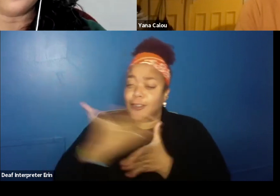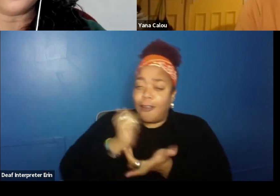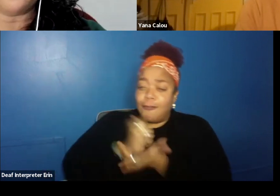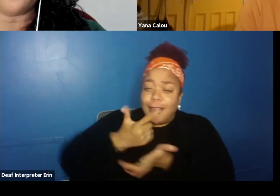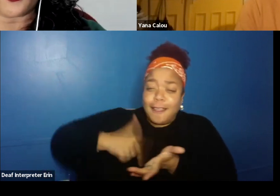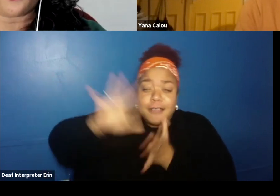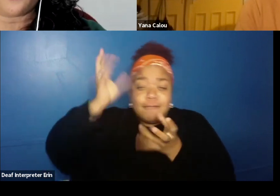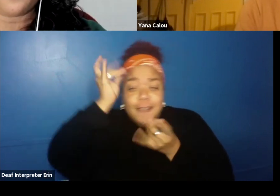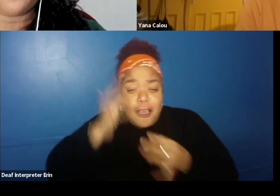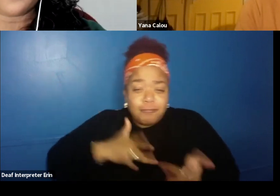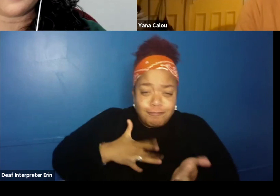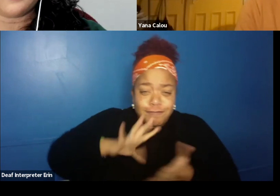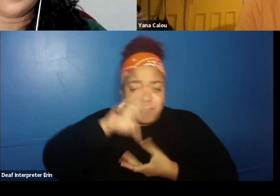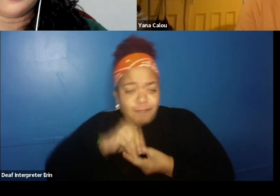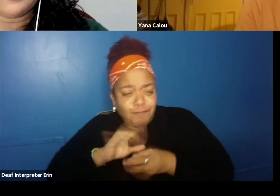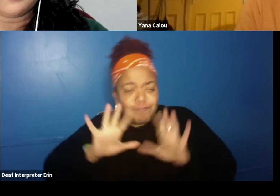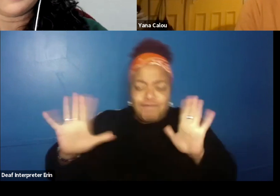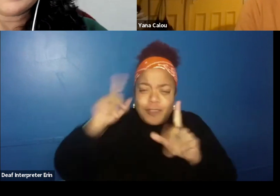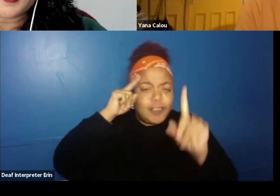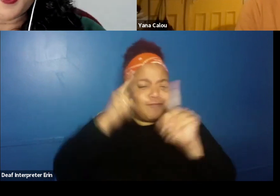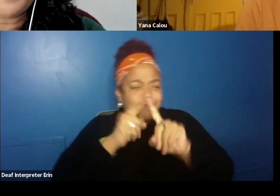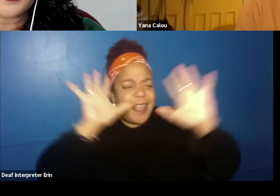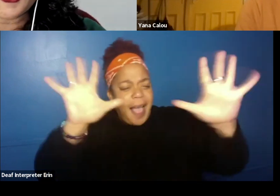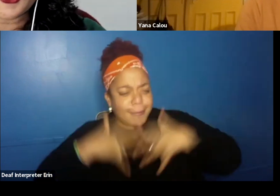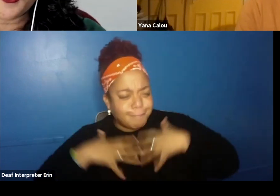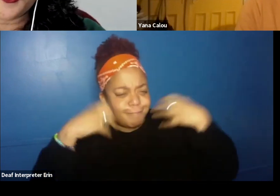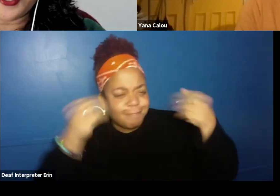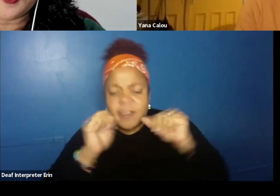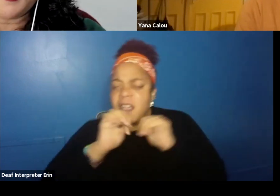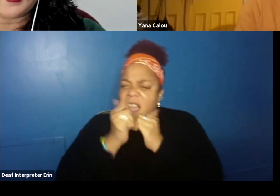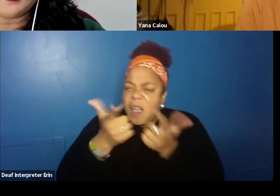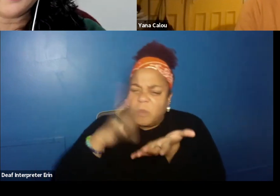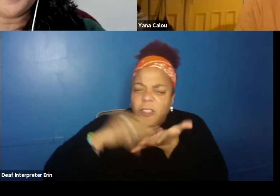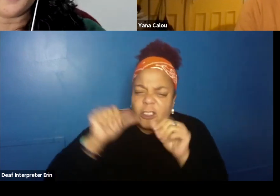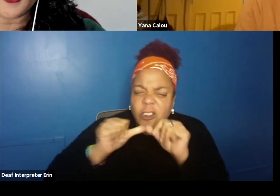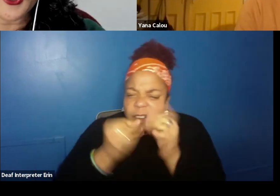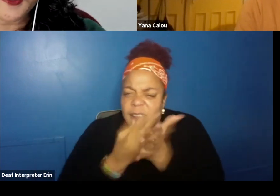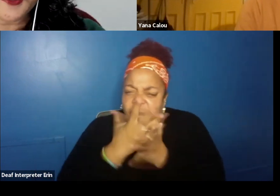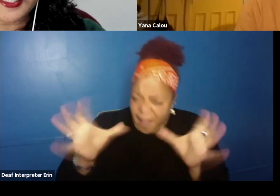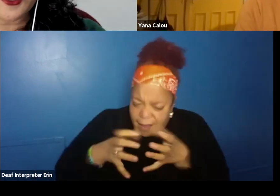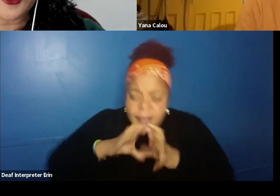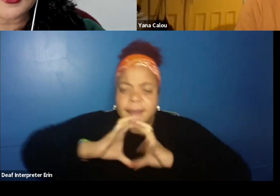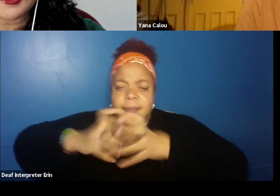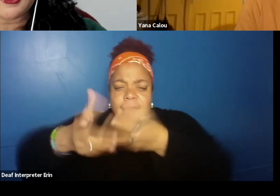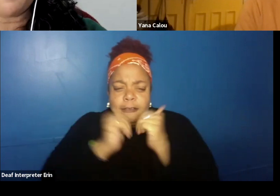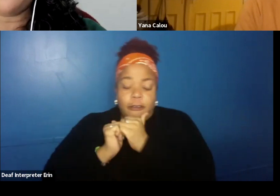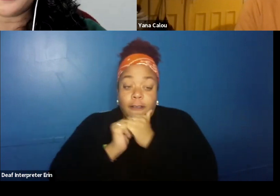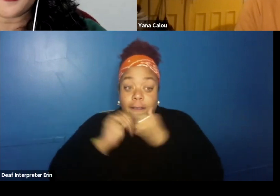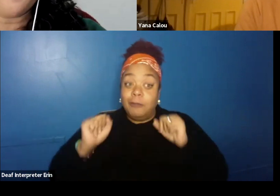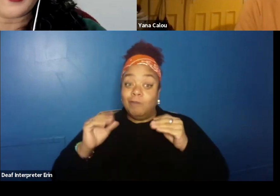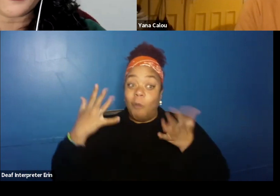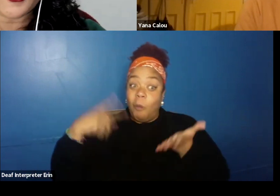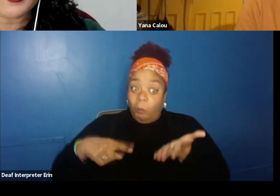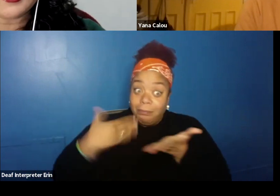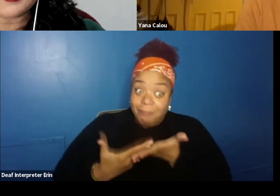and collective growth. It is now my pleasure to invite the panelists to introduce themselves. A